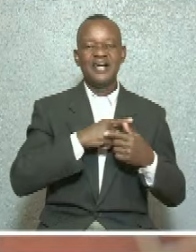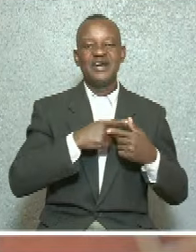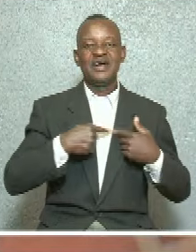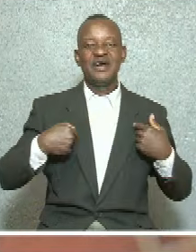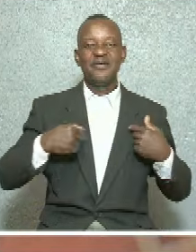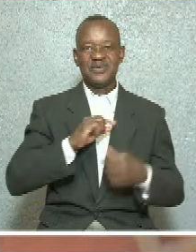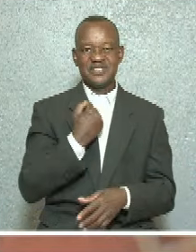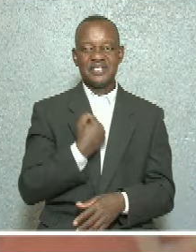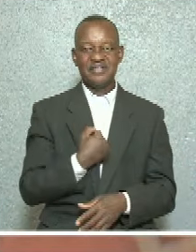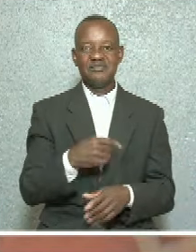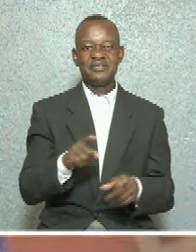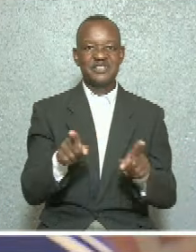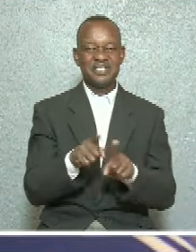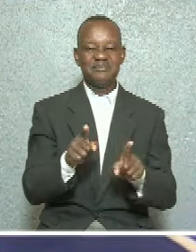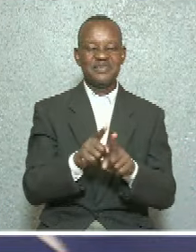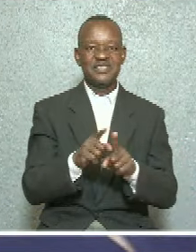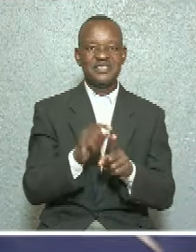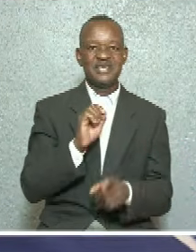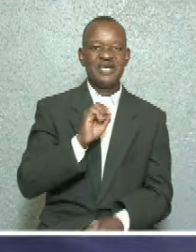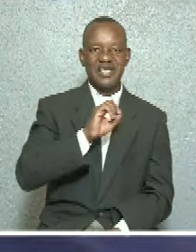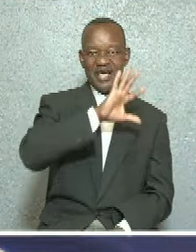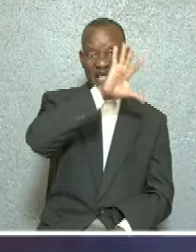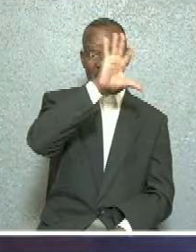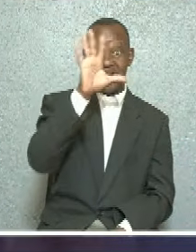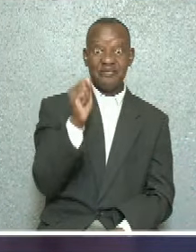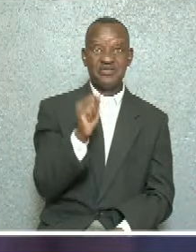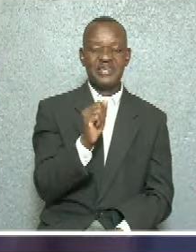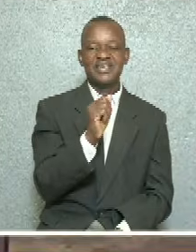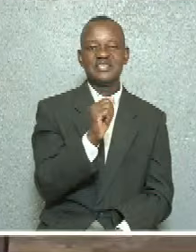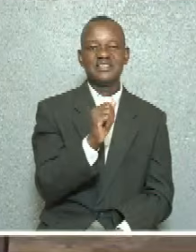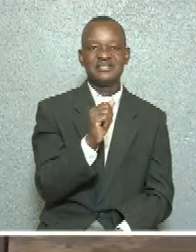very much. Gino?